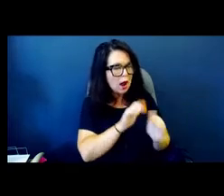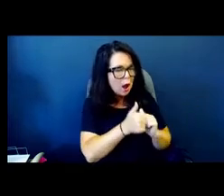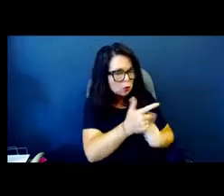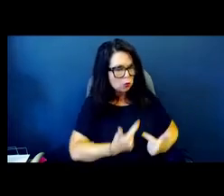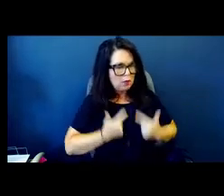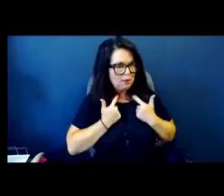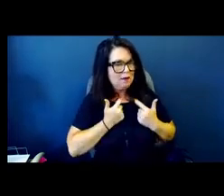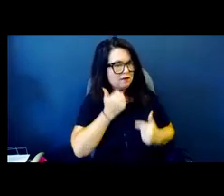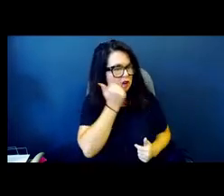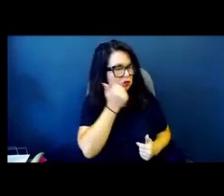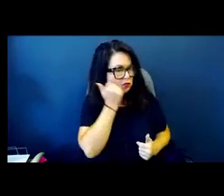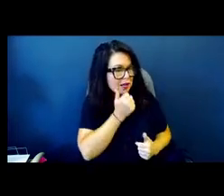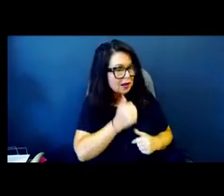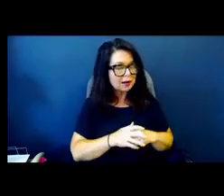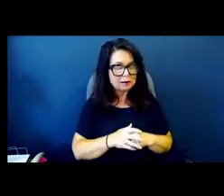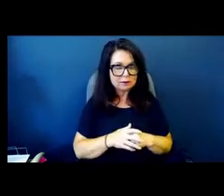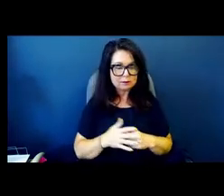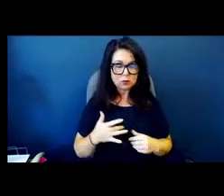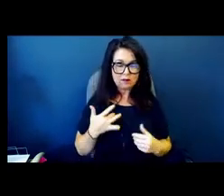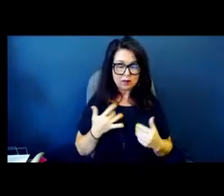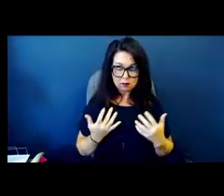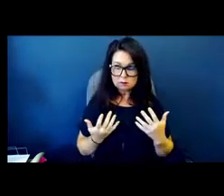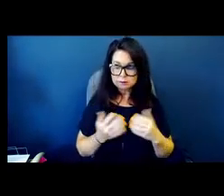the more we